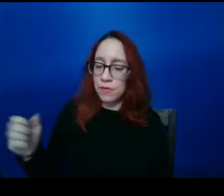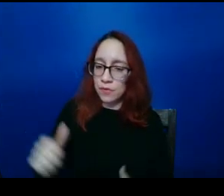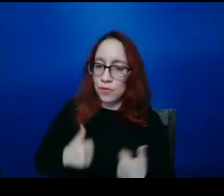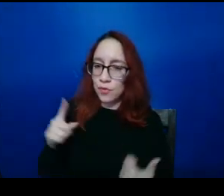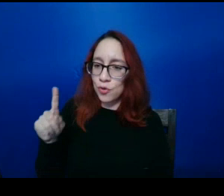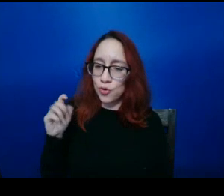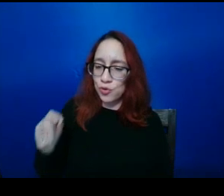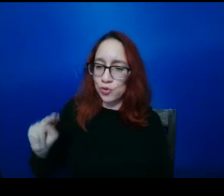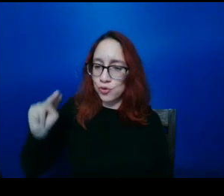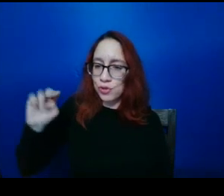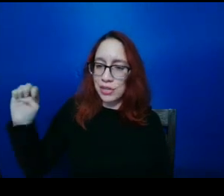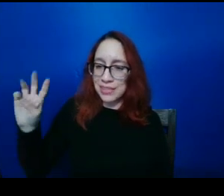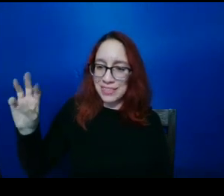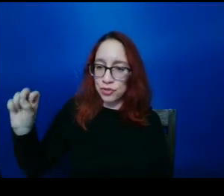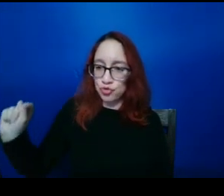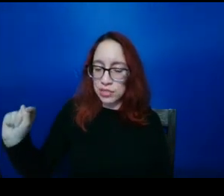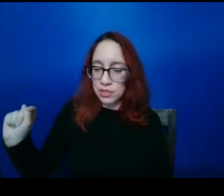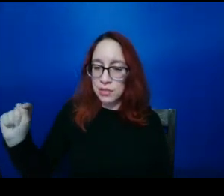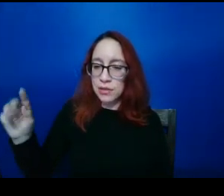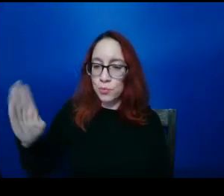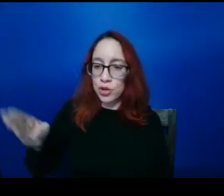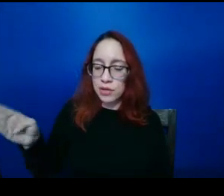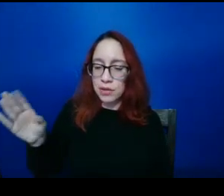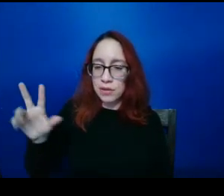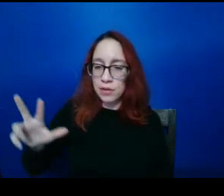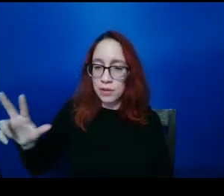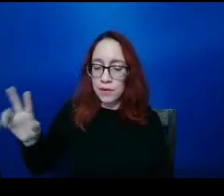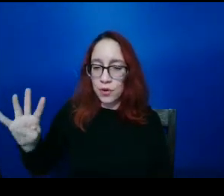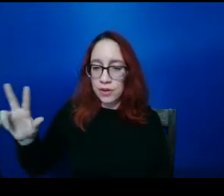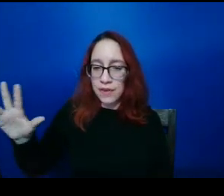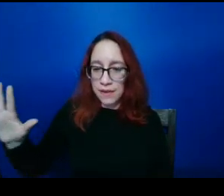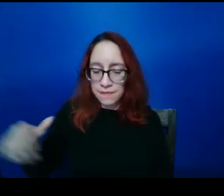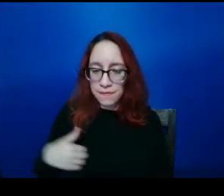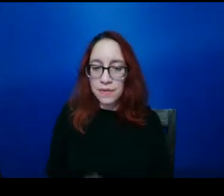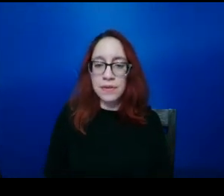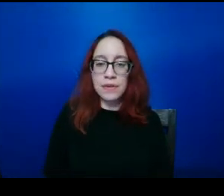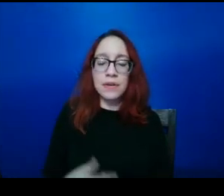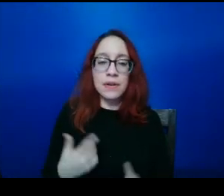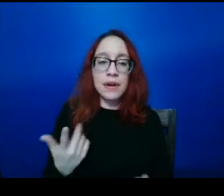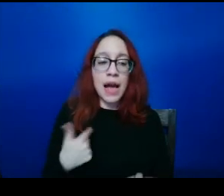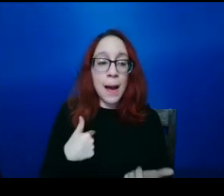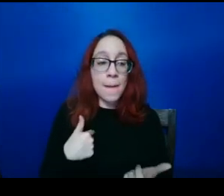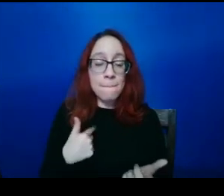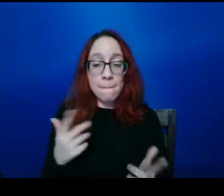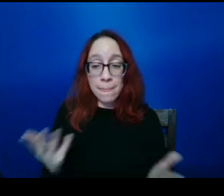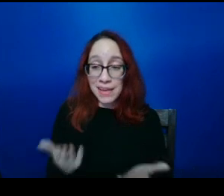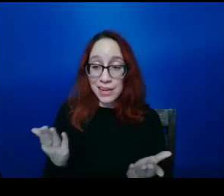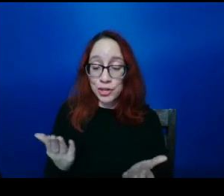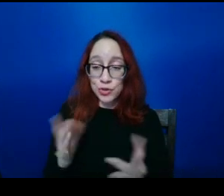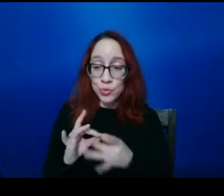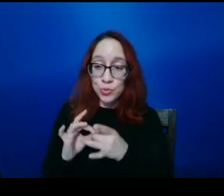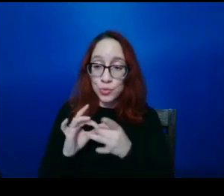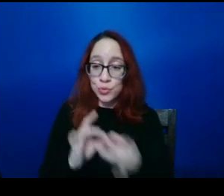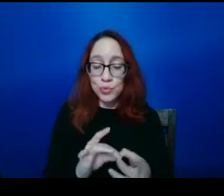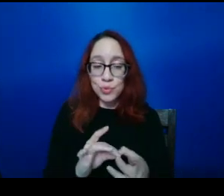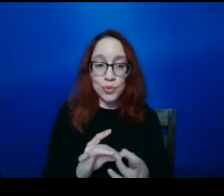100 Northeast 6th Street, Boynton Beach, 33435. I am here in regards